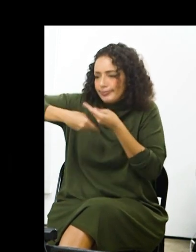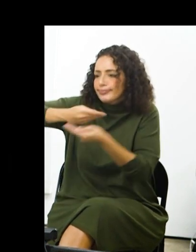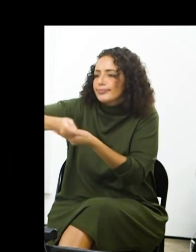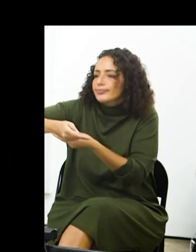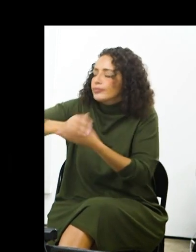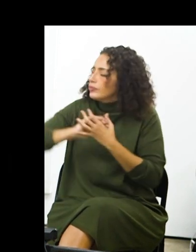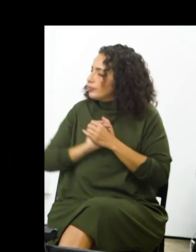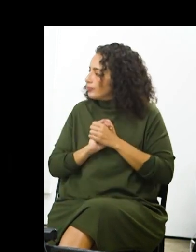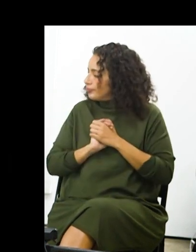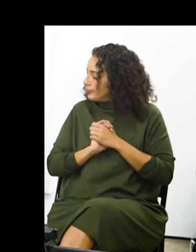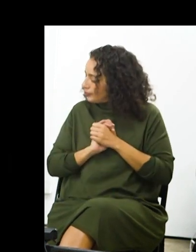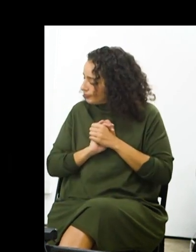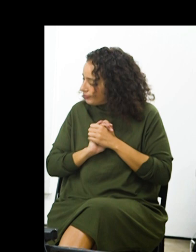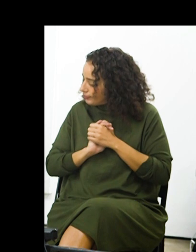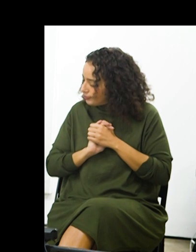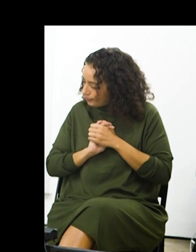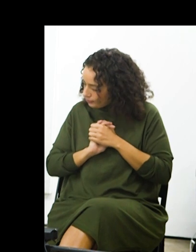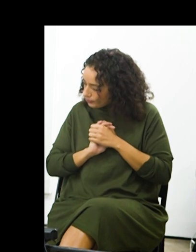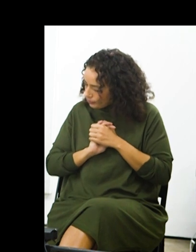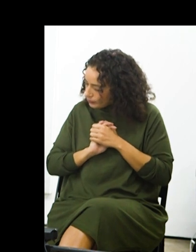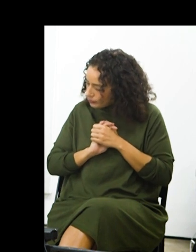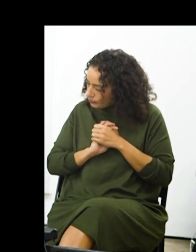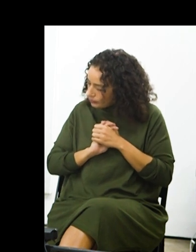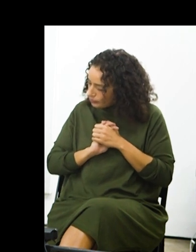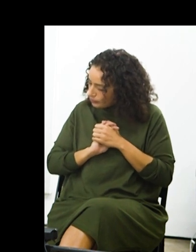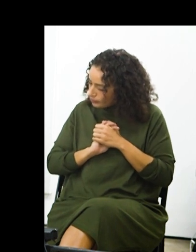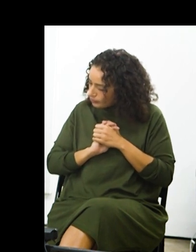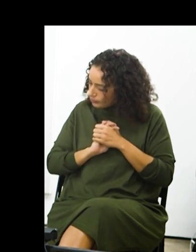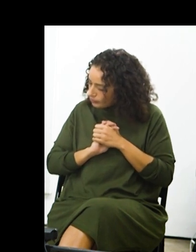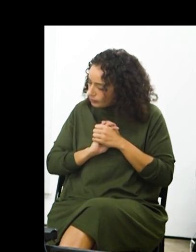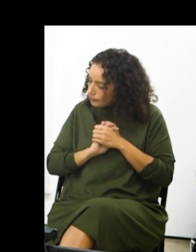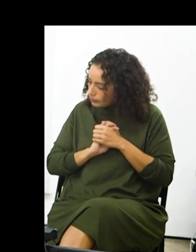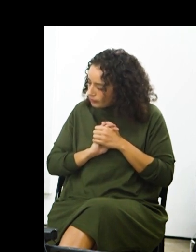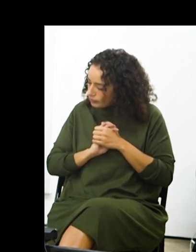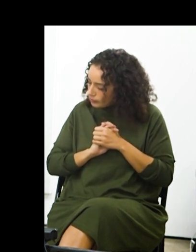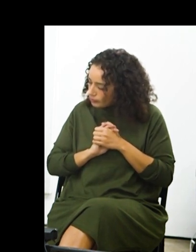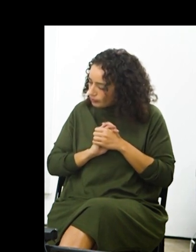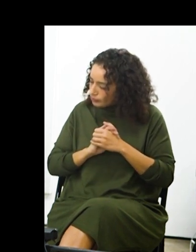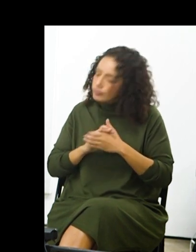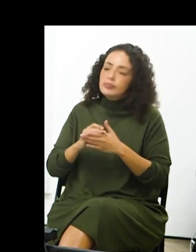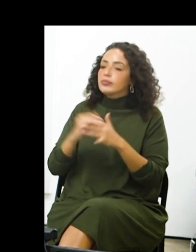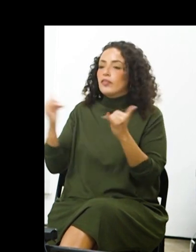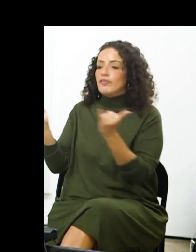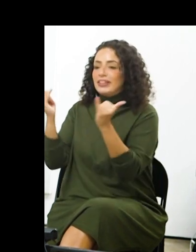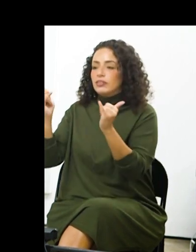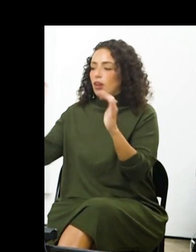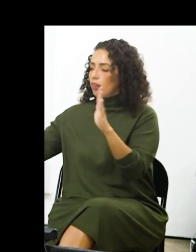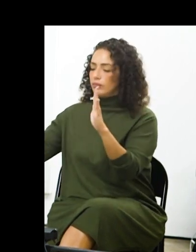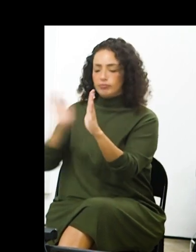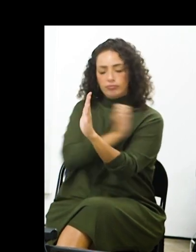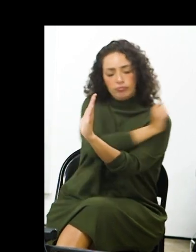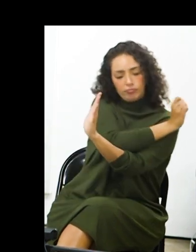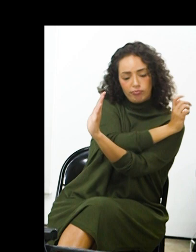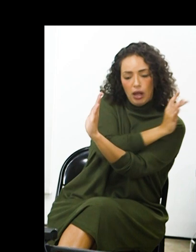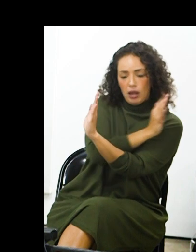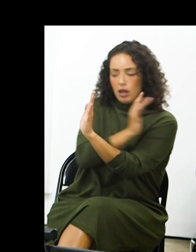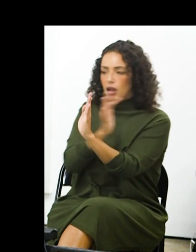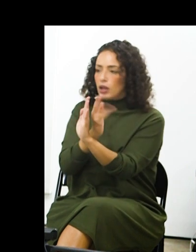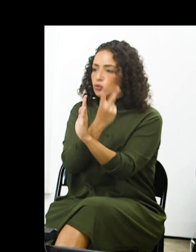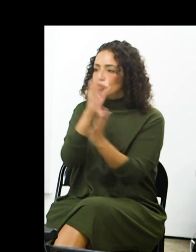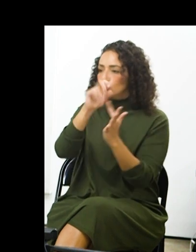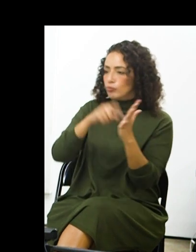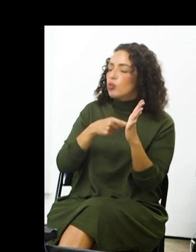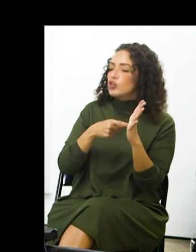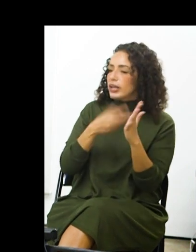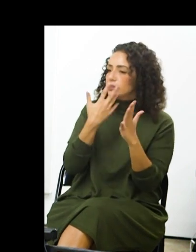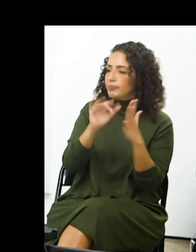about these things. So, in the lead up to this festival, there's been 2 projects that have really aligned with this, that myself